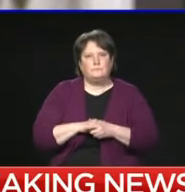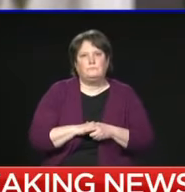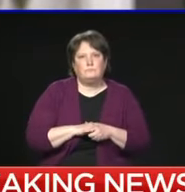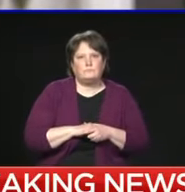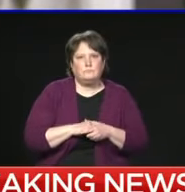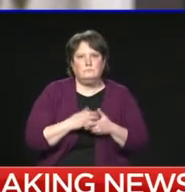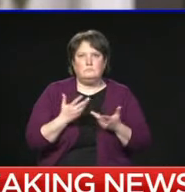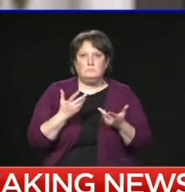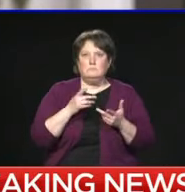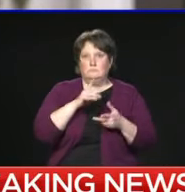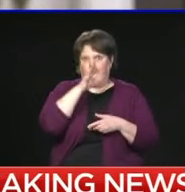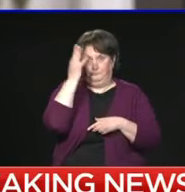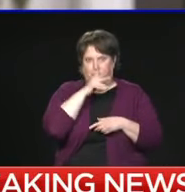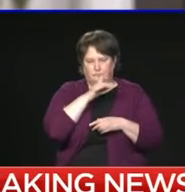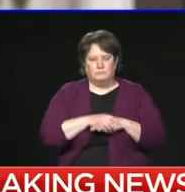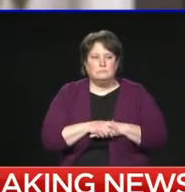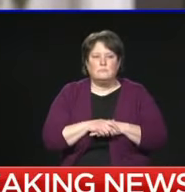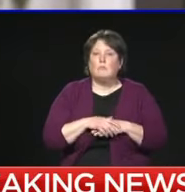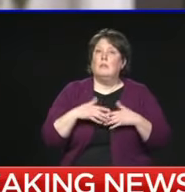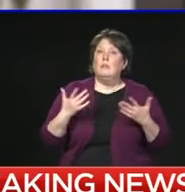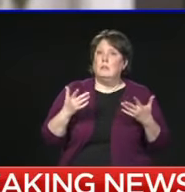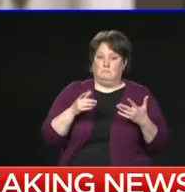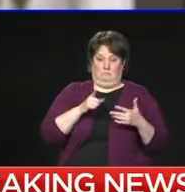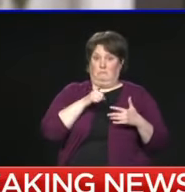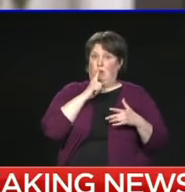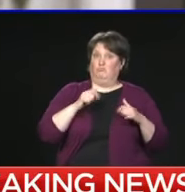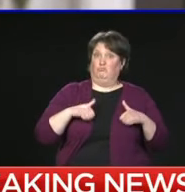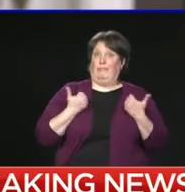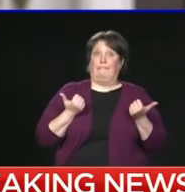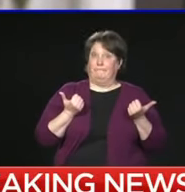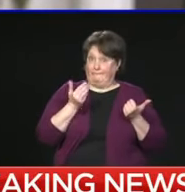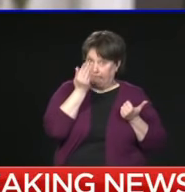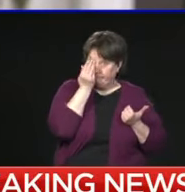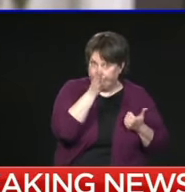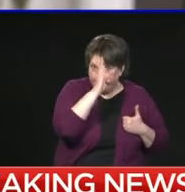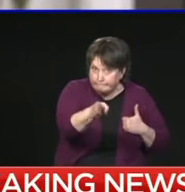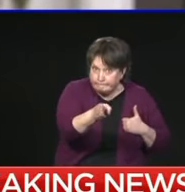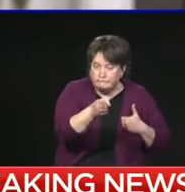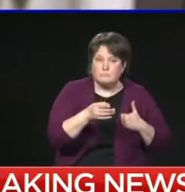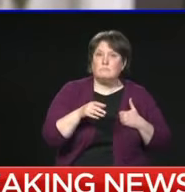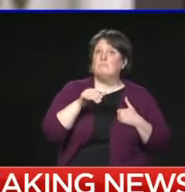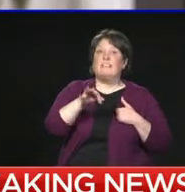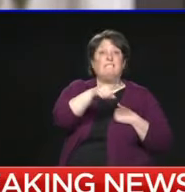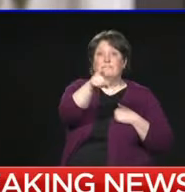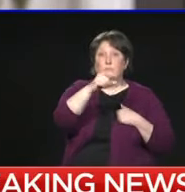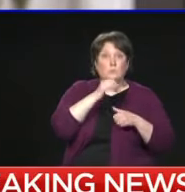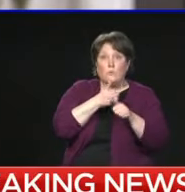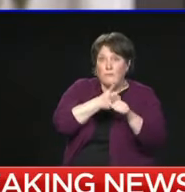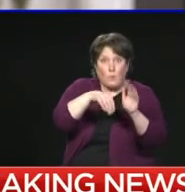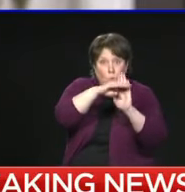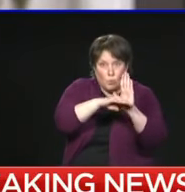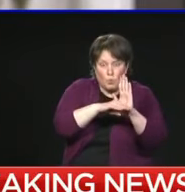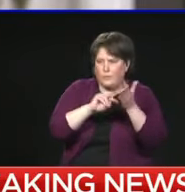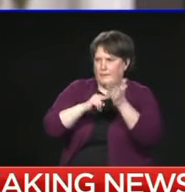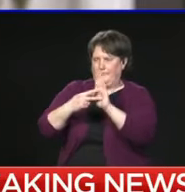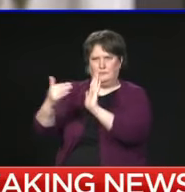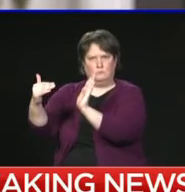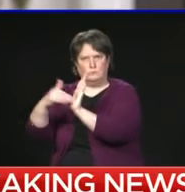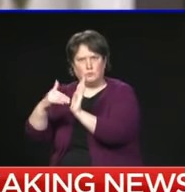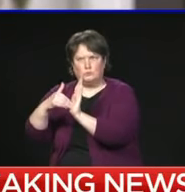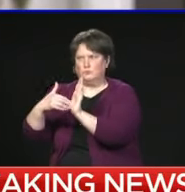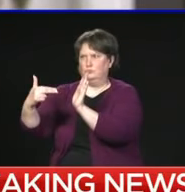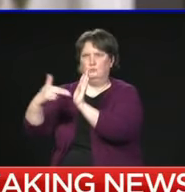réalité. This is the reality. If people refuse to follow the directives, our doctors, our nurses